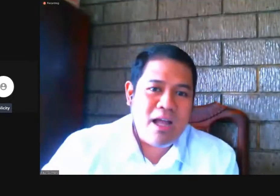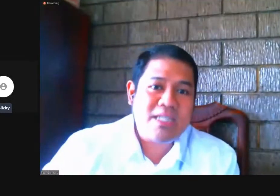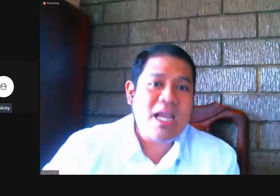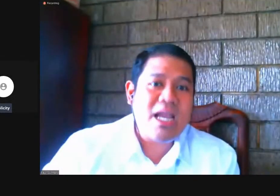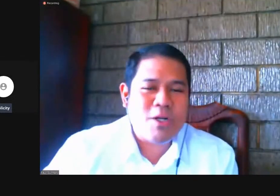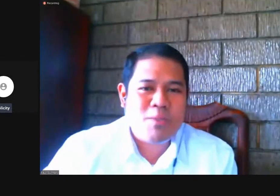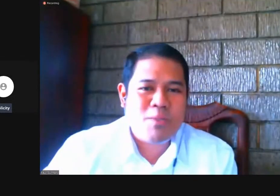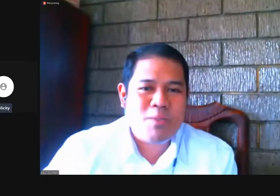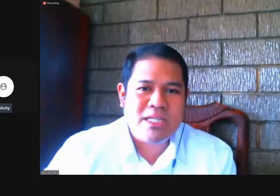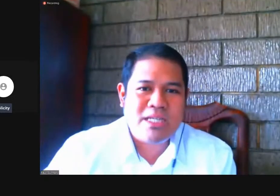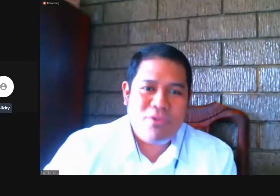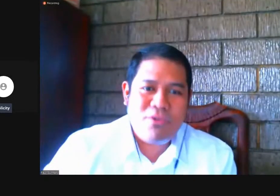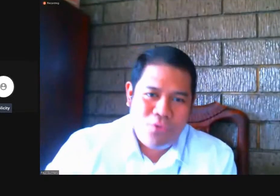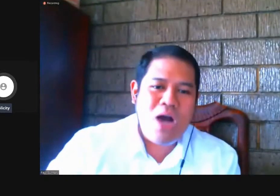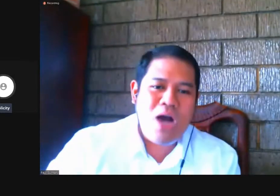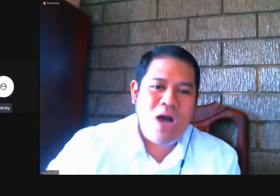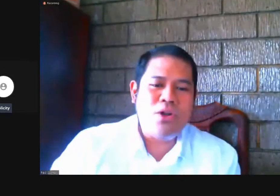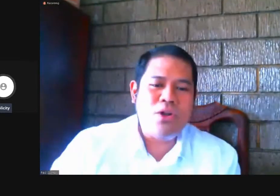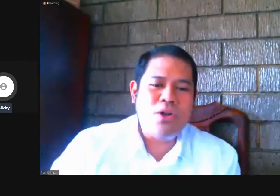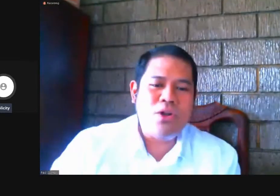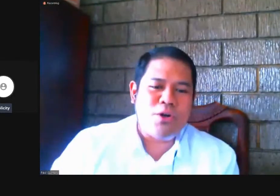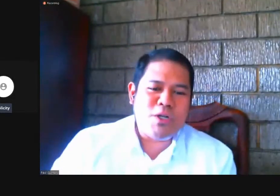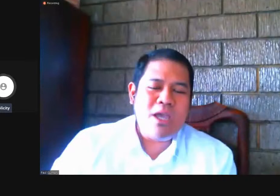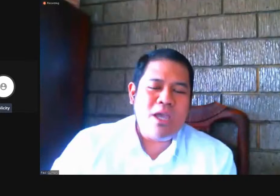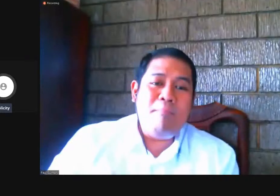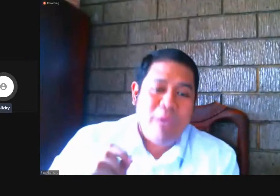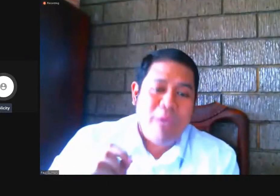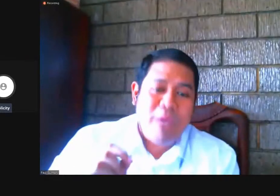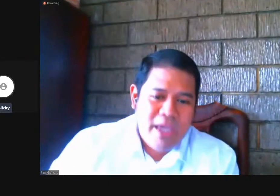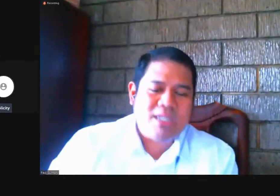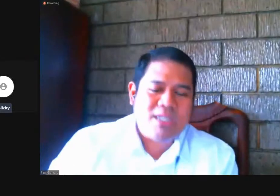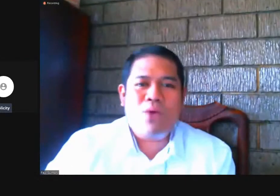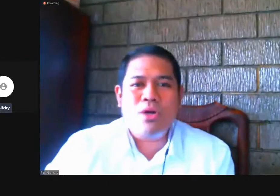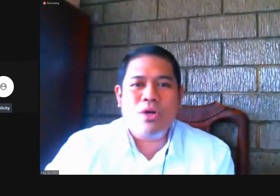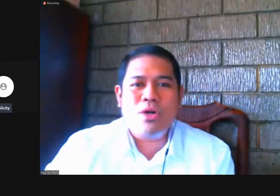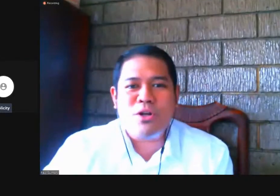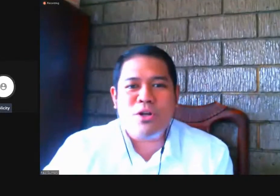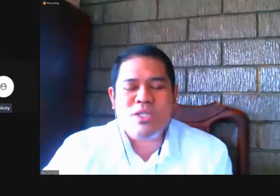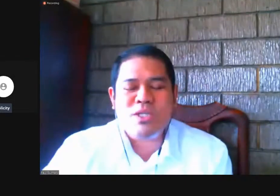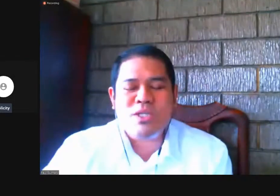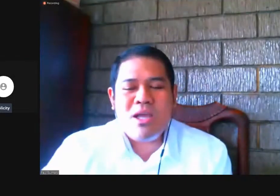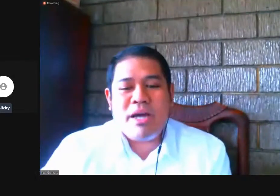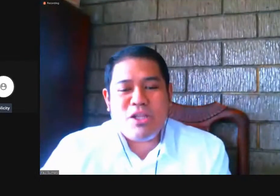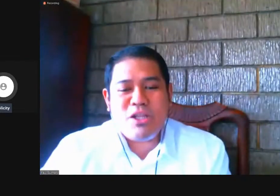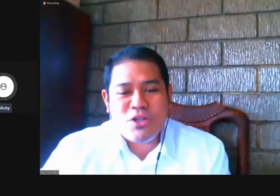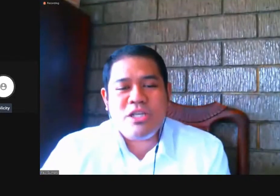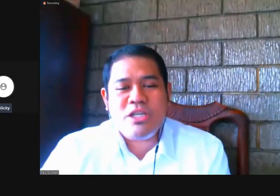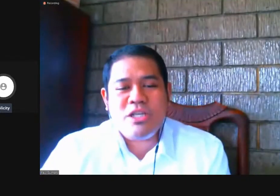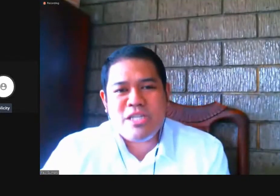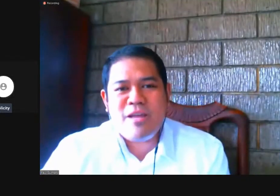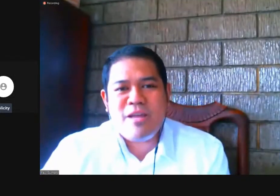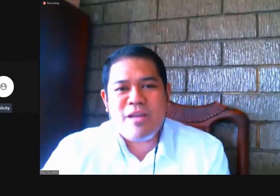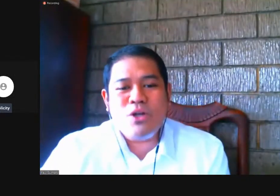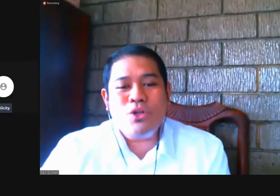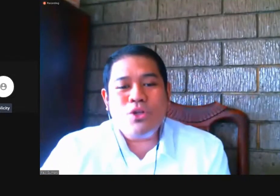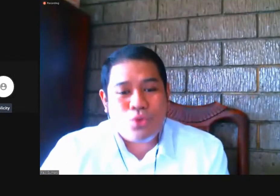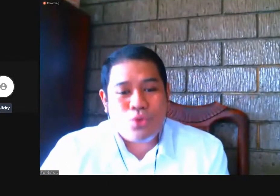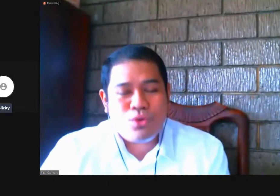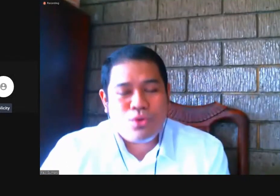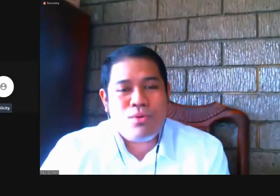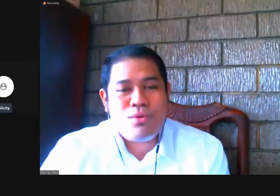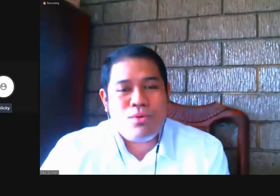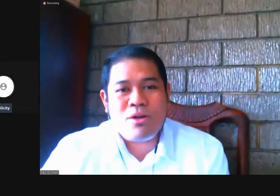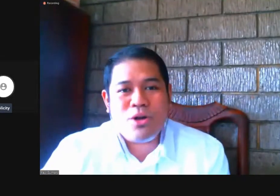the cyberspace of our learners. Be the best of our learners, encouraging them to